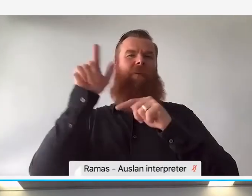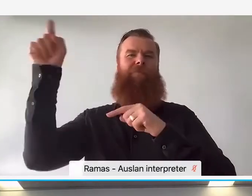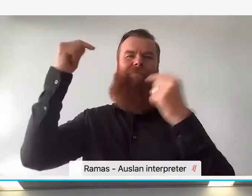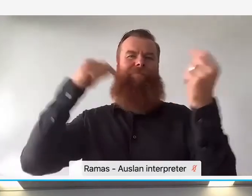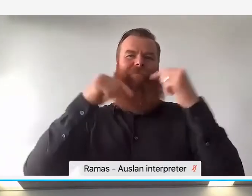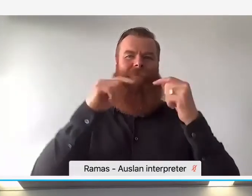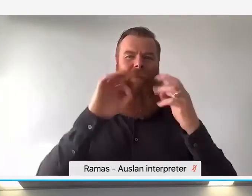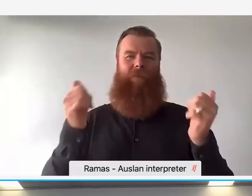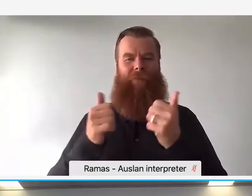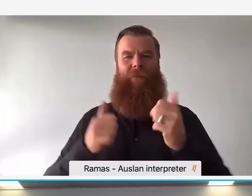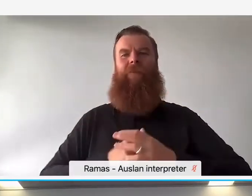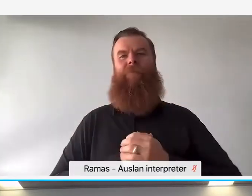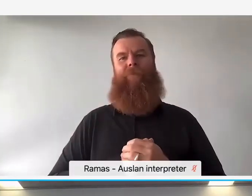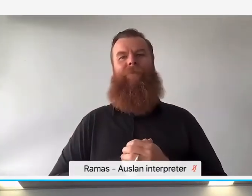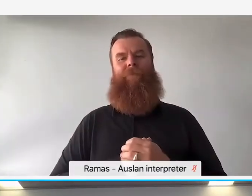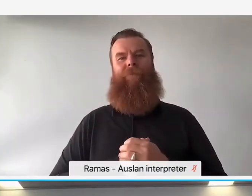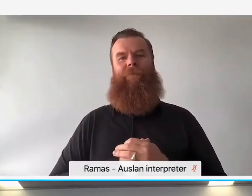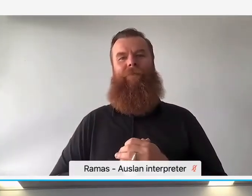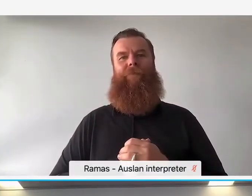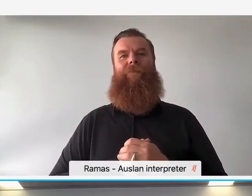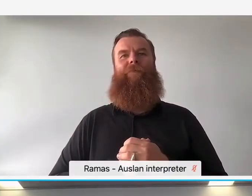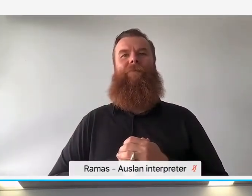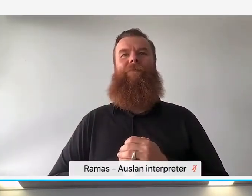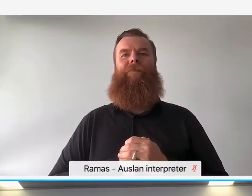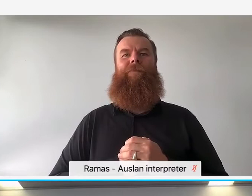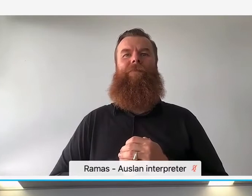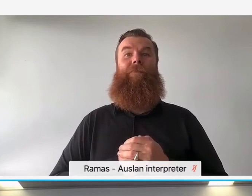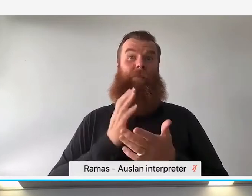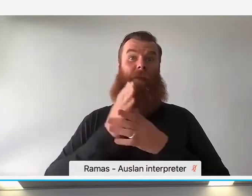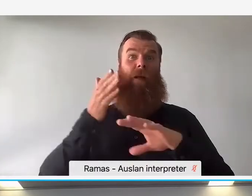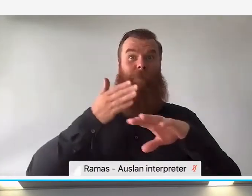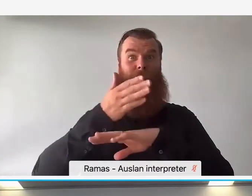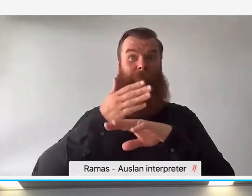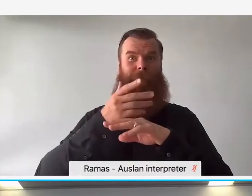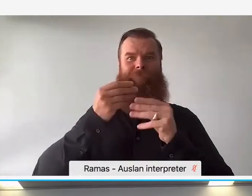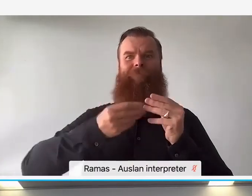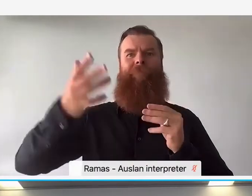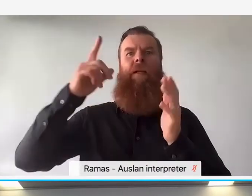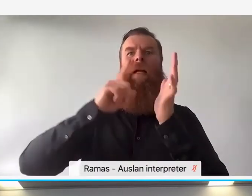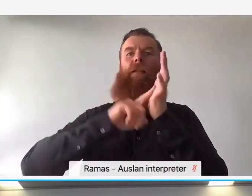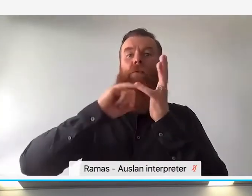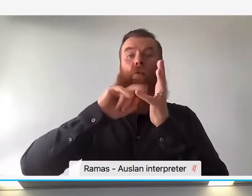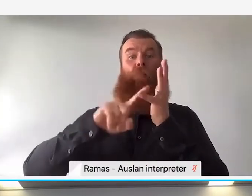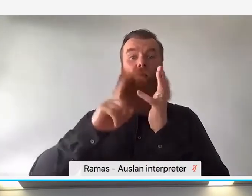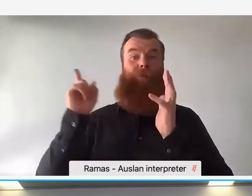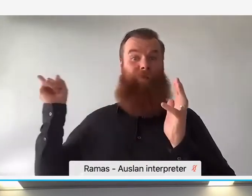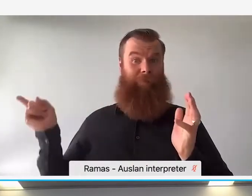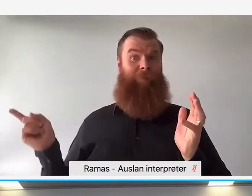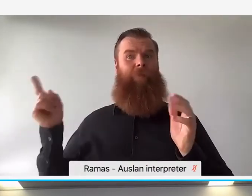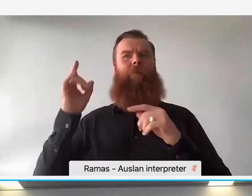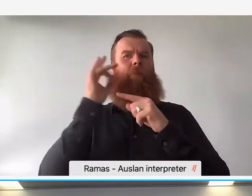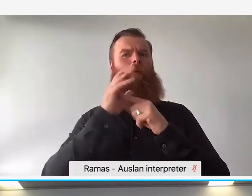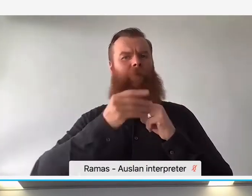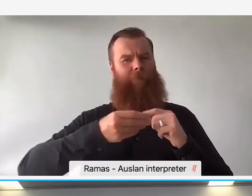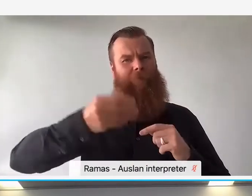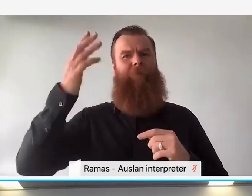The labour sending units are our key partners. It's important to note that sending countries have signed up to circular labour mobility with